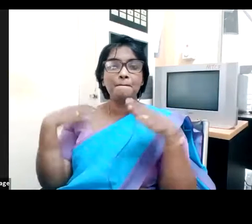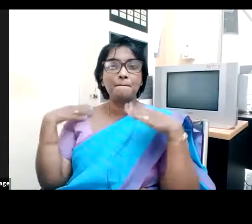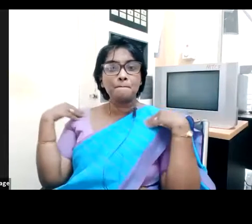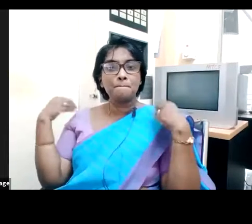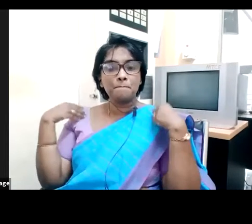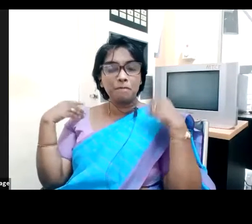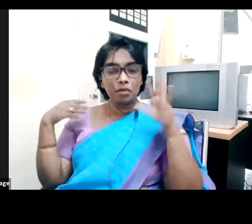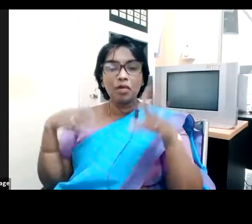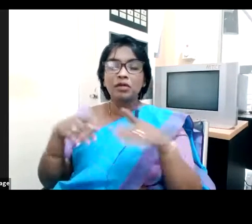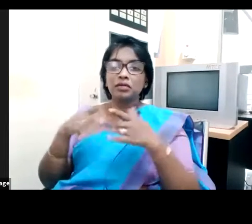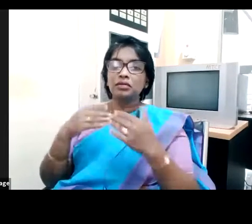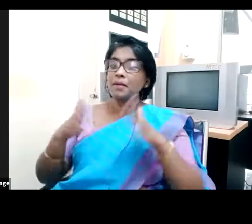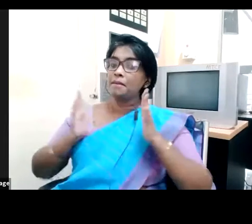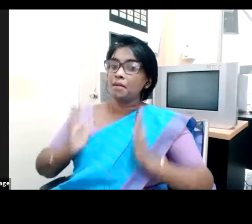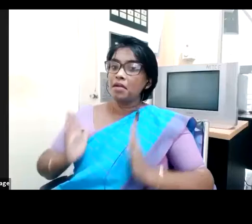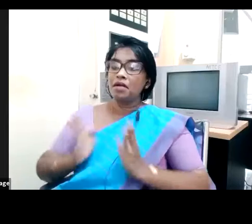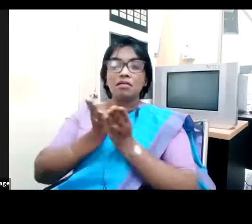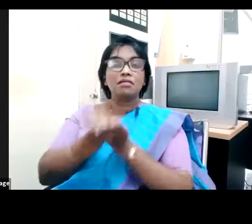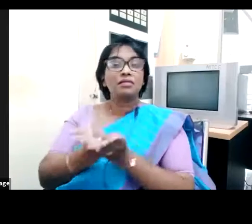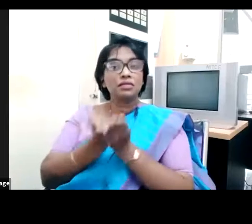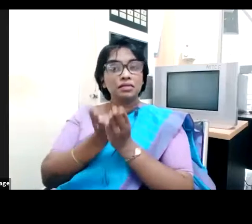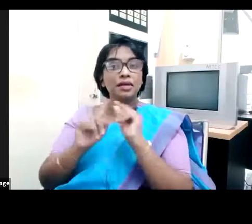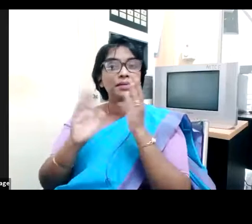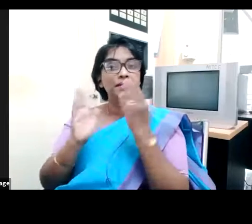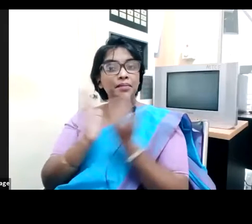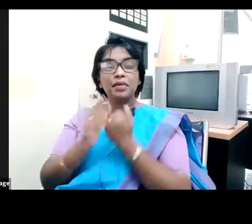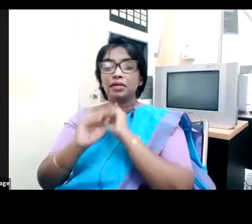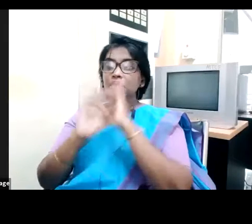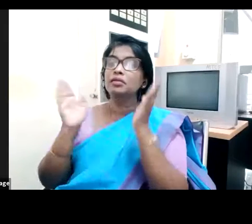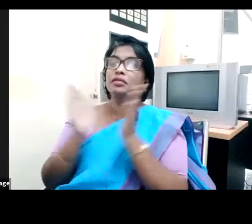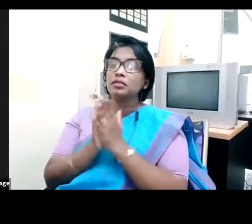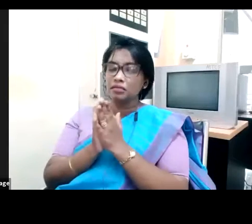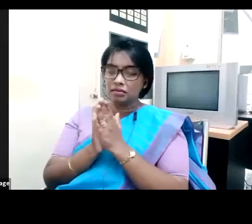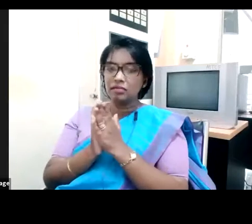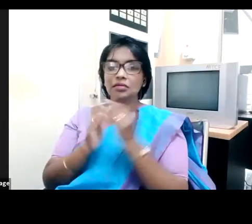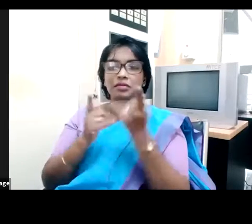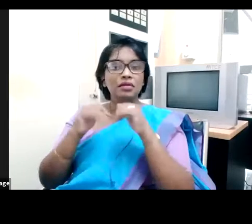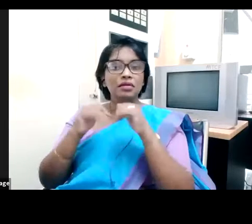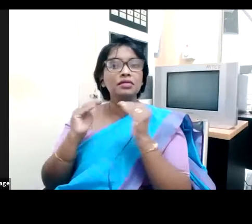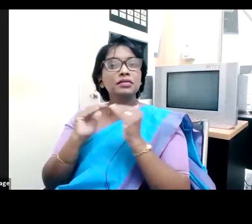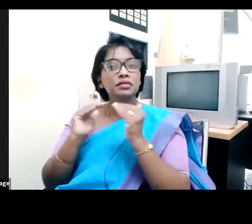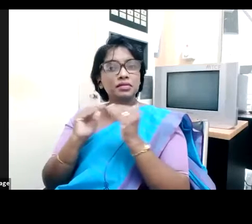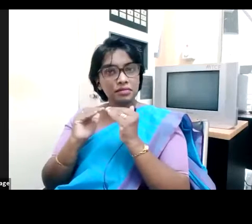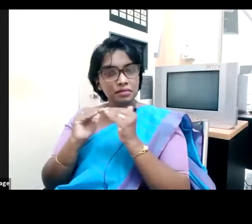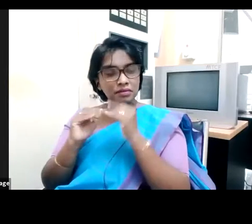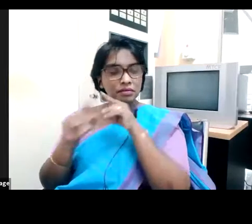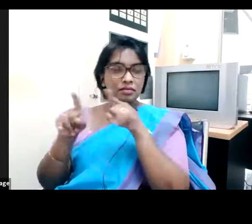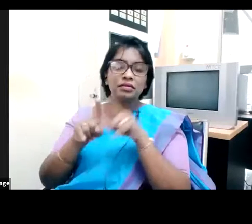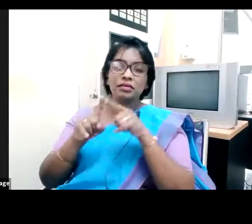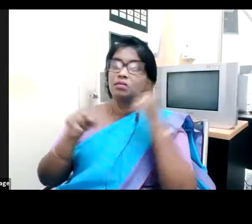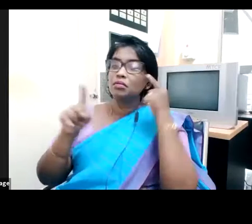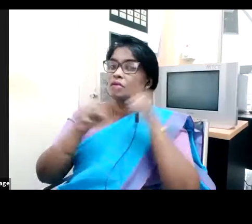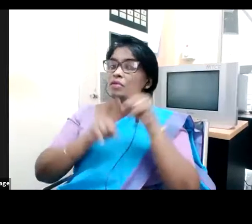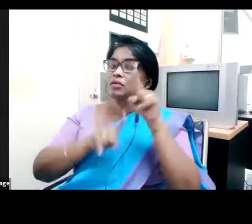HR policies address equity and equality in the workplace. So because